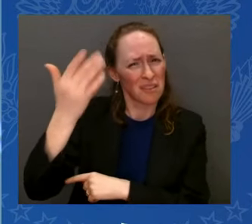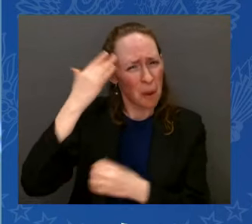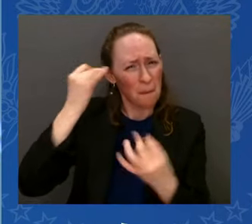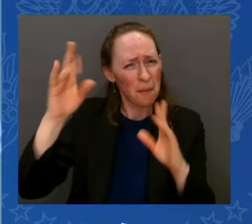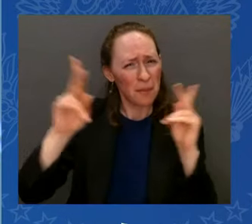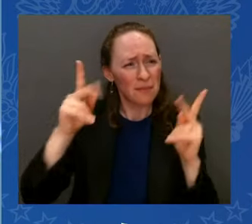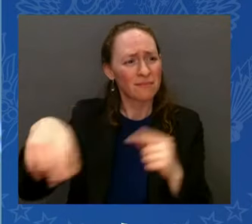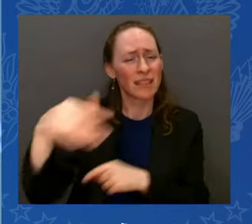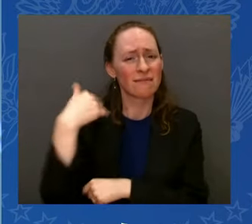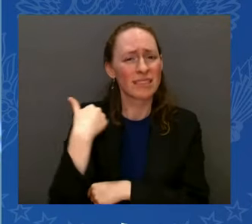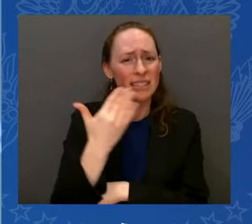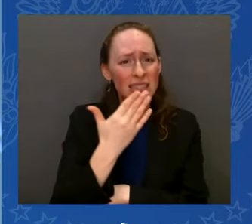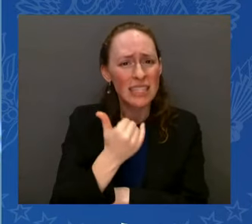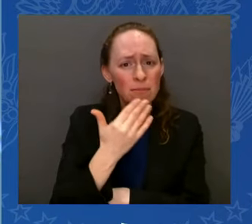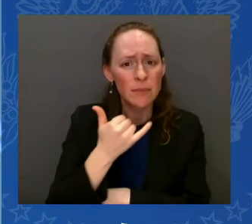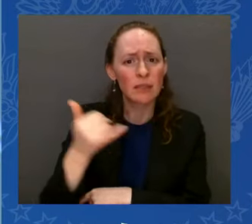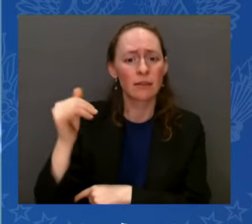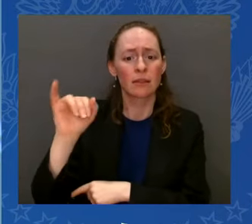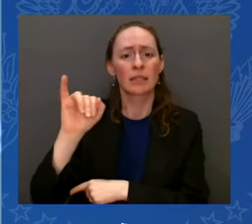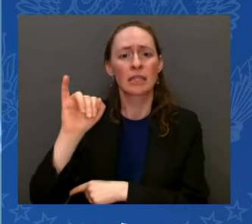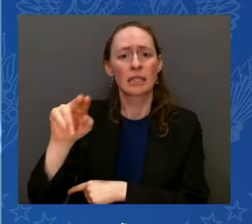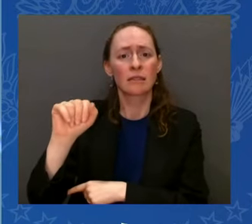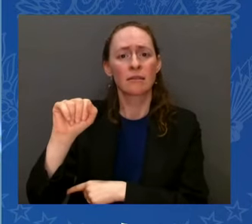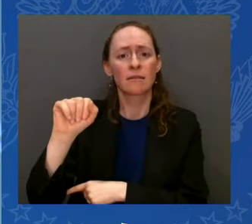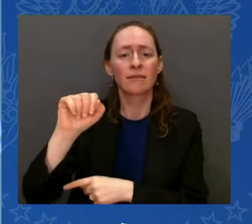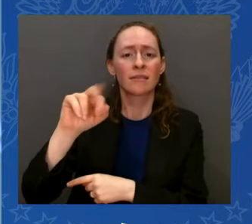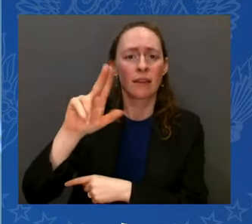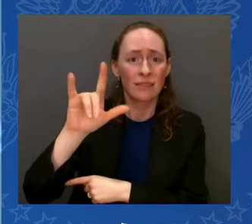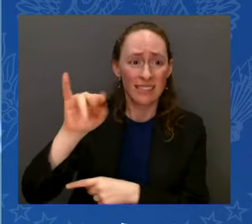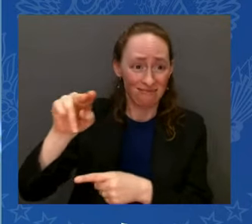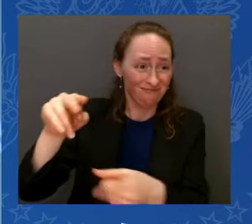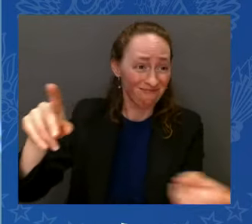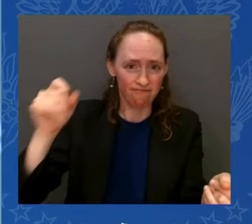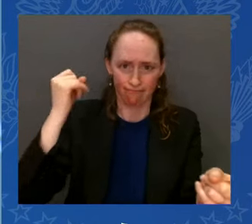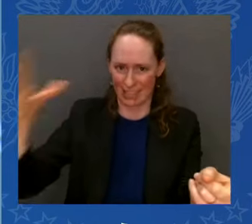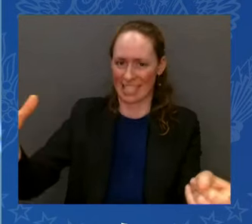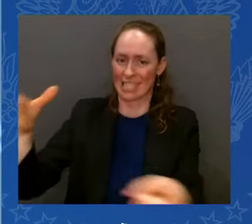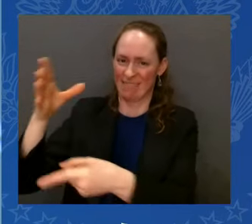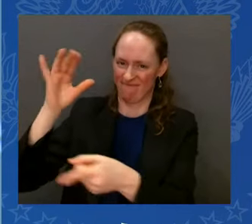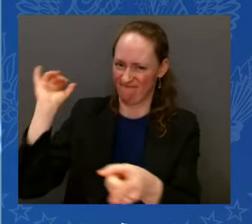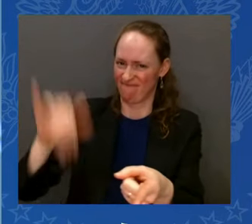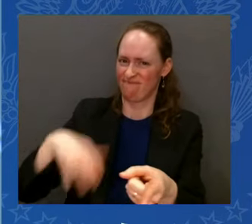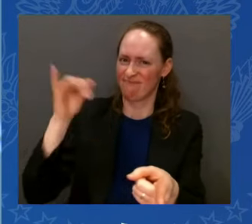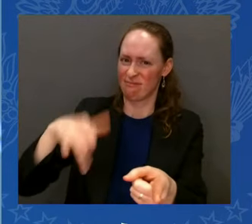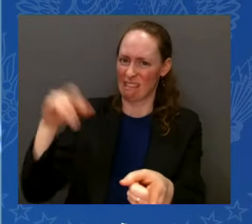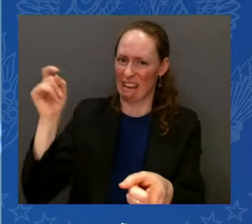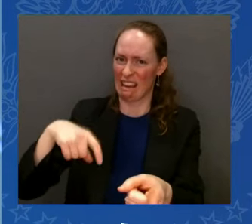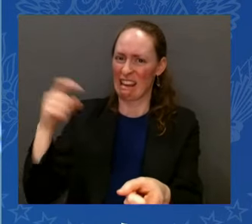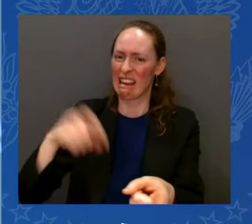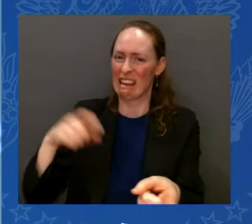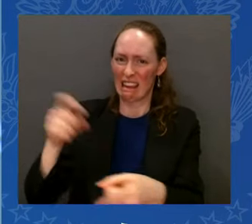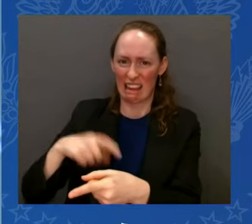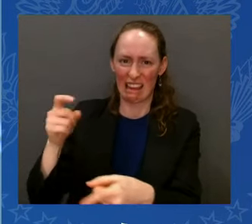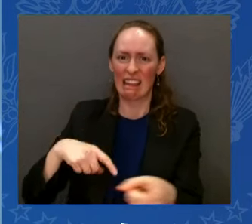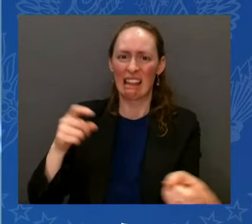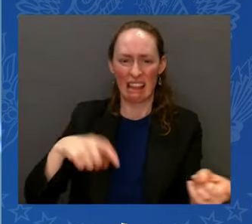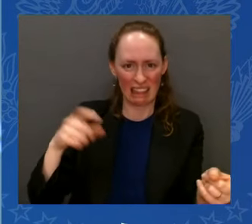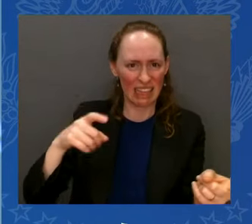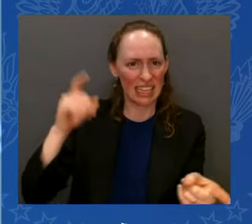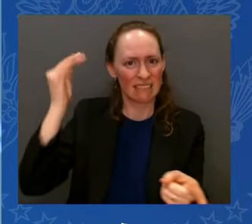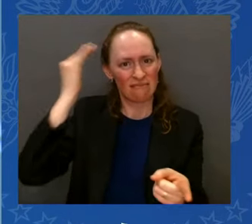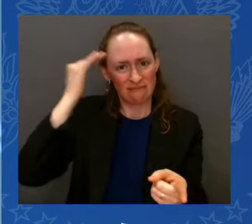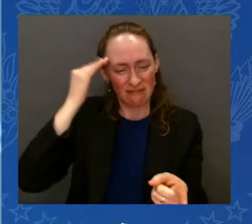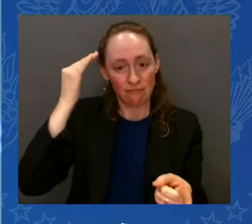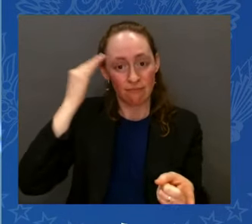people. Well, guess what? Those folks who need it, including 200,000 kids, are paying somewhere between $400 and $600